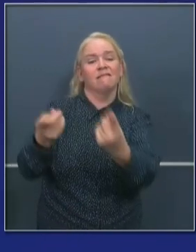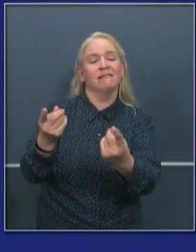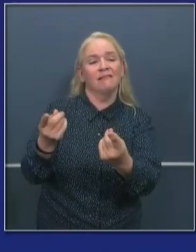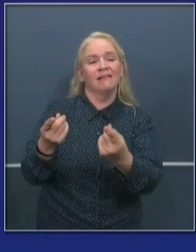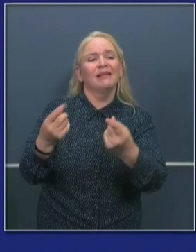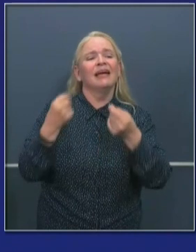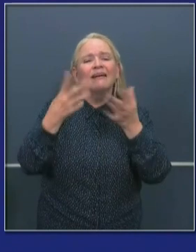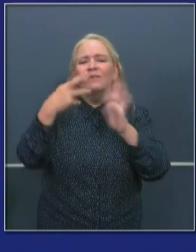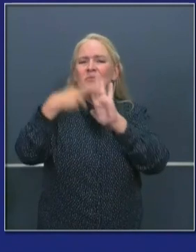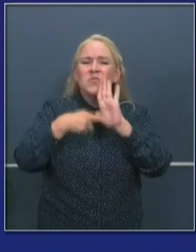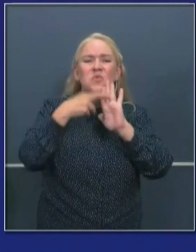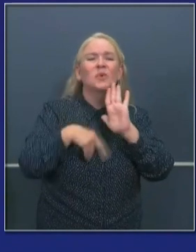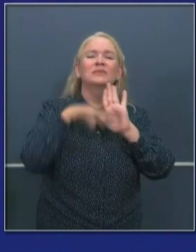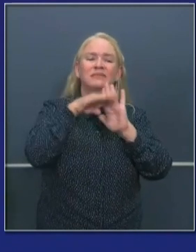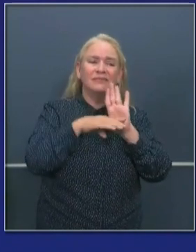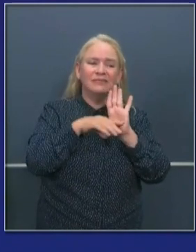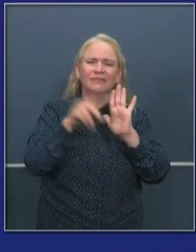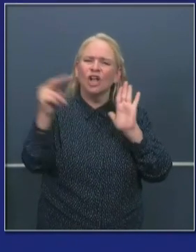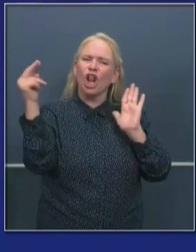guidelines that are up on the